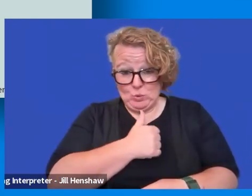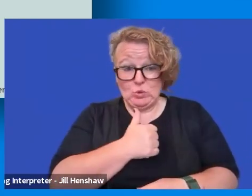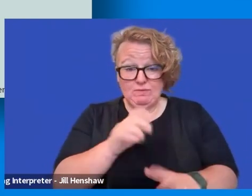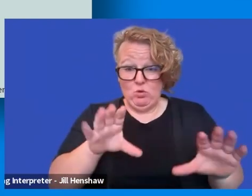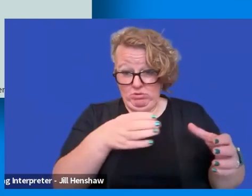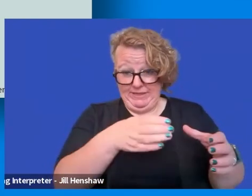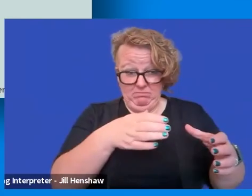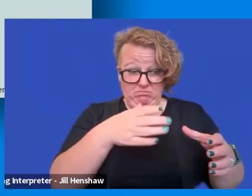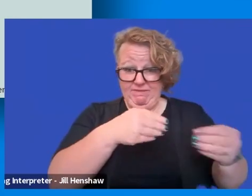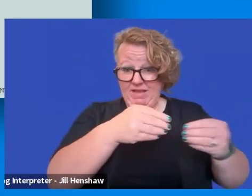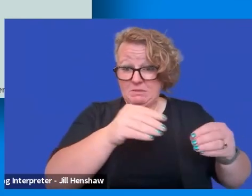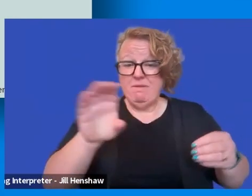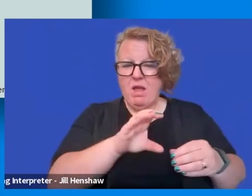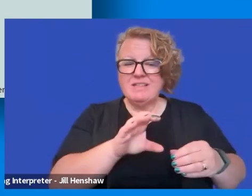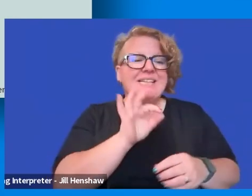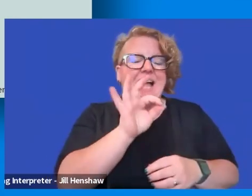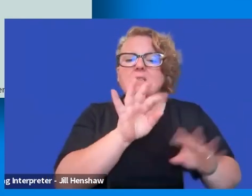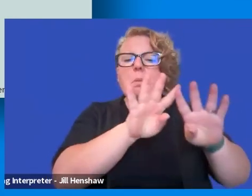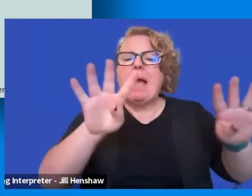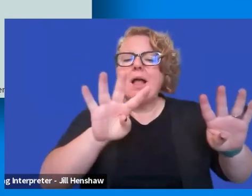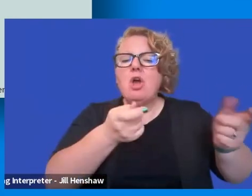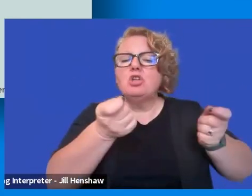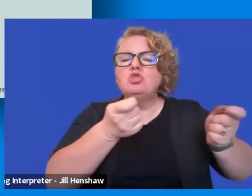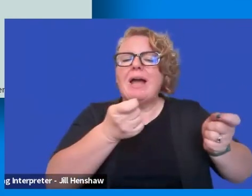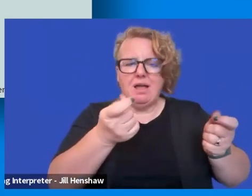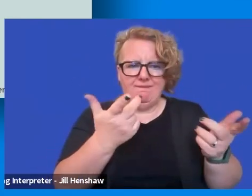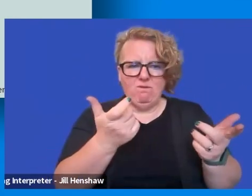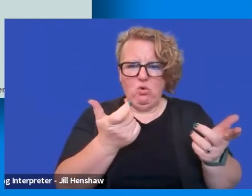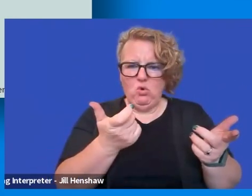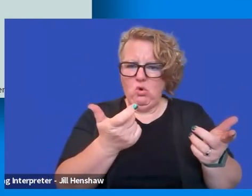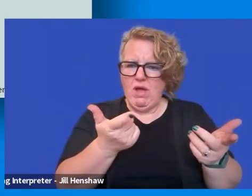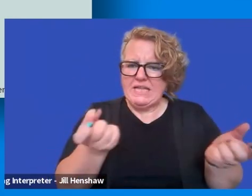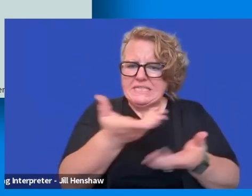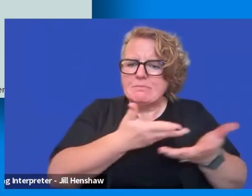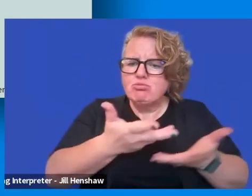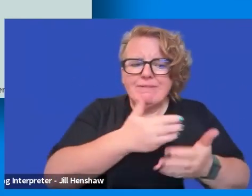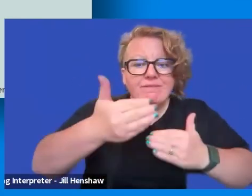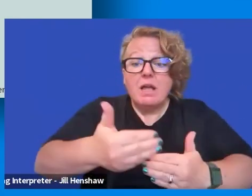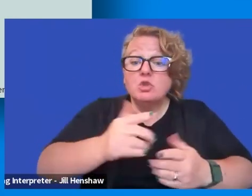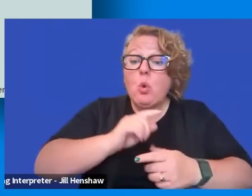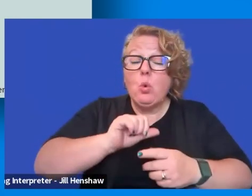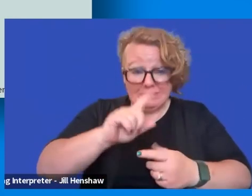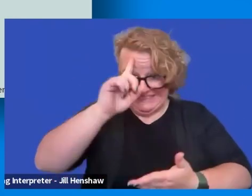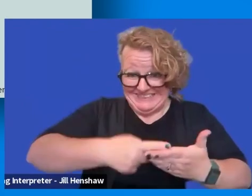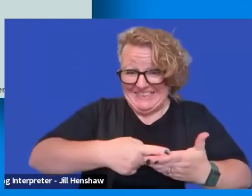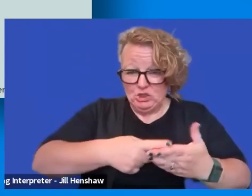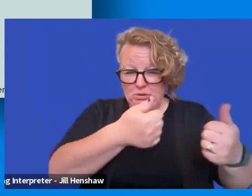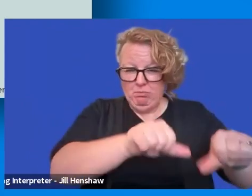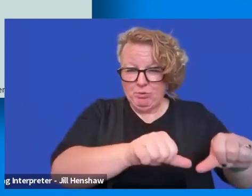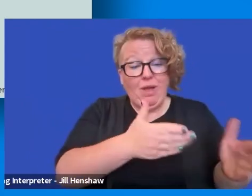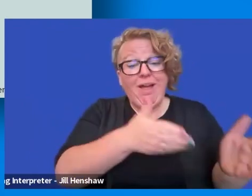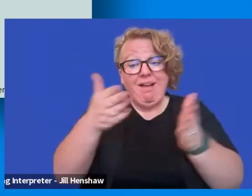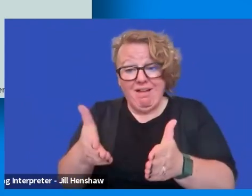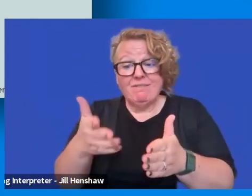was asking panel chairs to host a debrief session. So after the funding decision has happened, you record